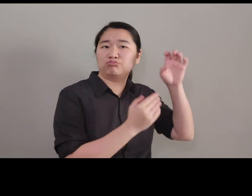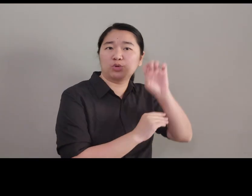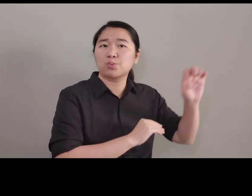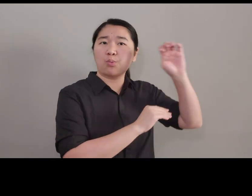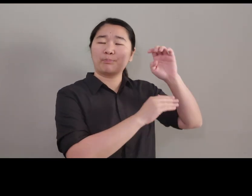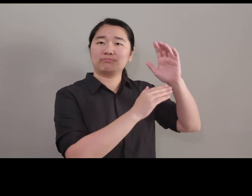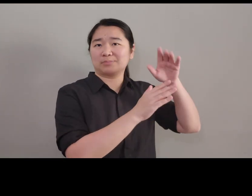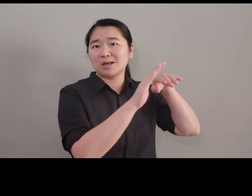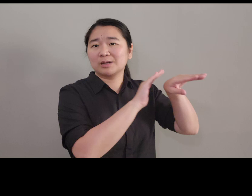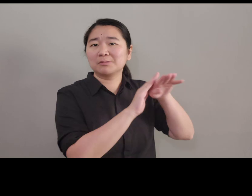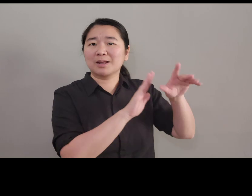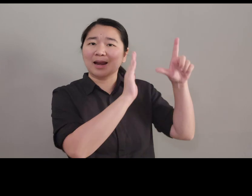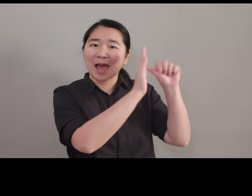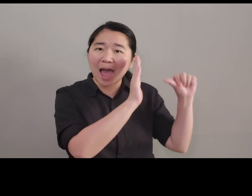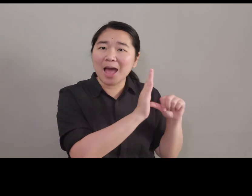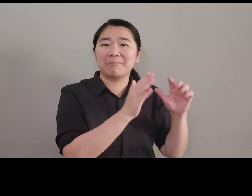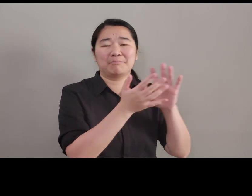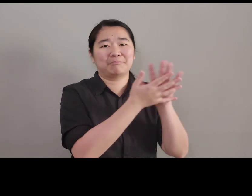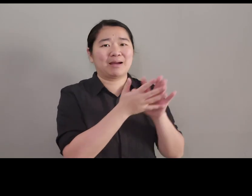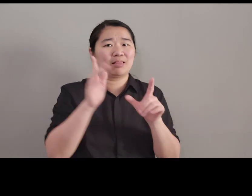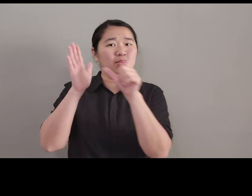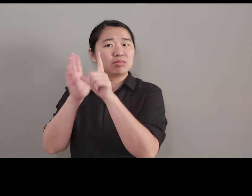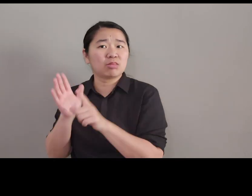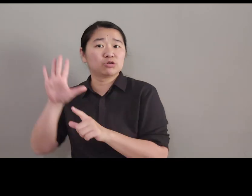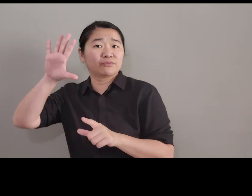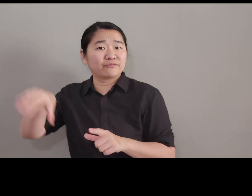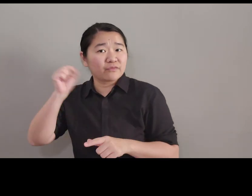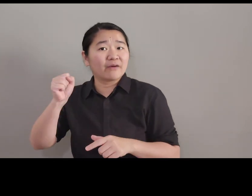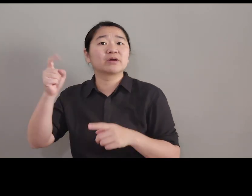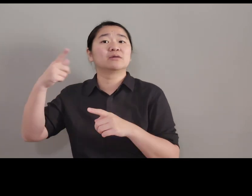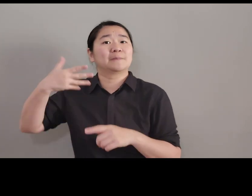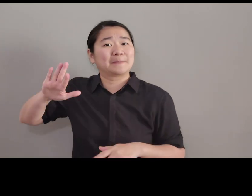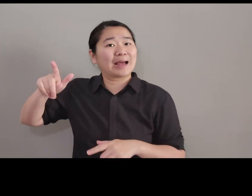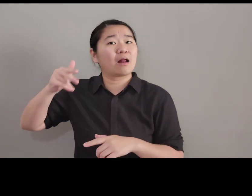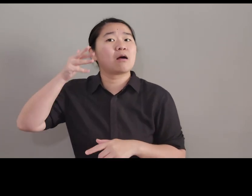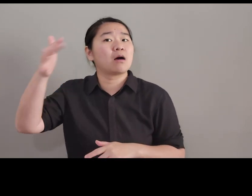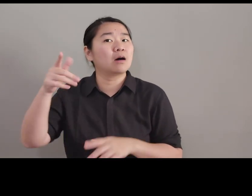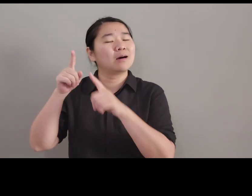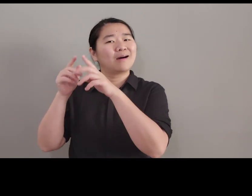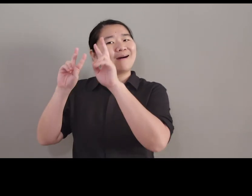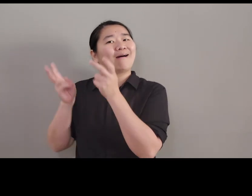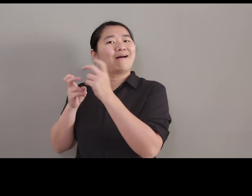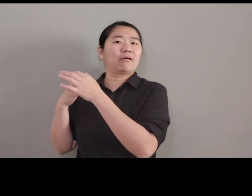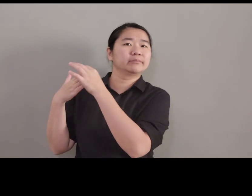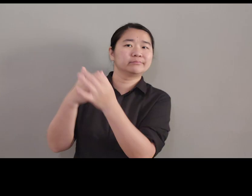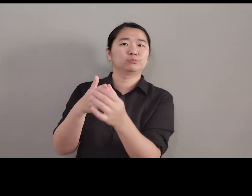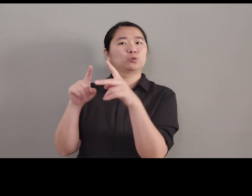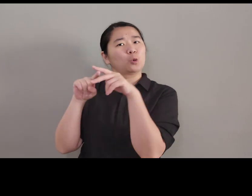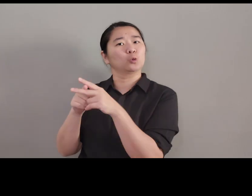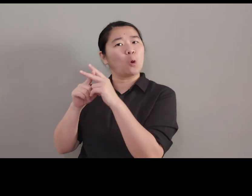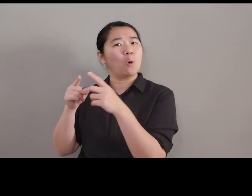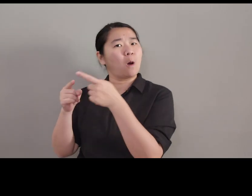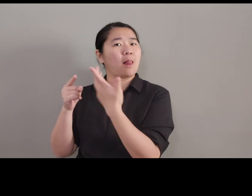5 years. And do you think legislation is obviously a tool, but are